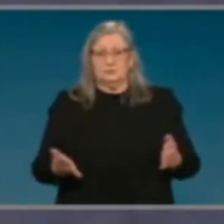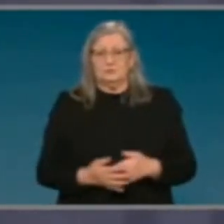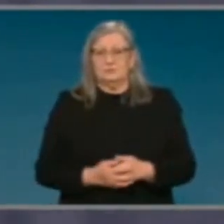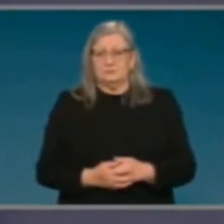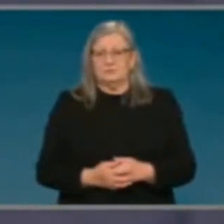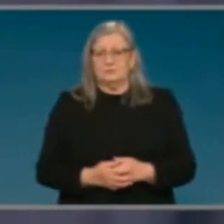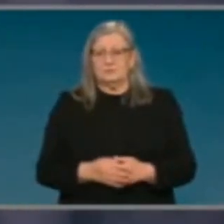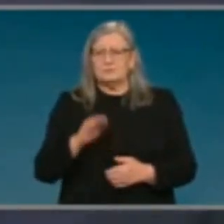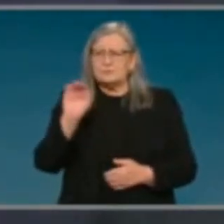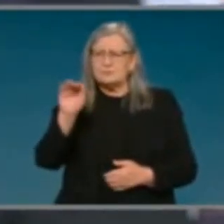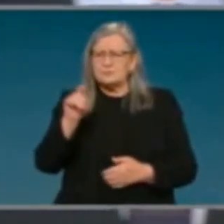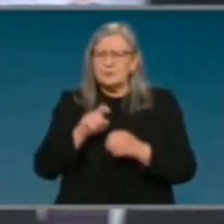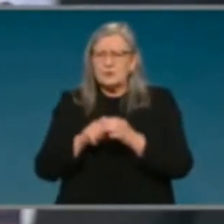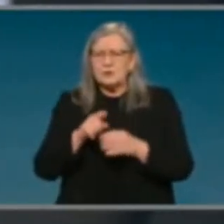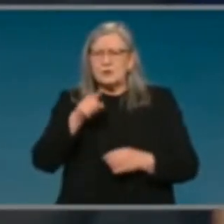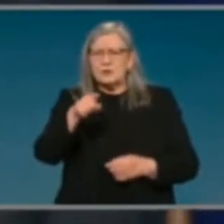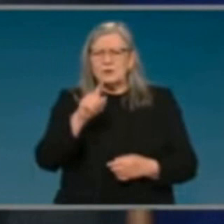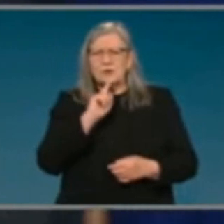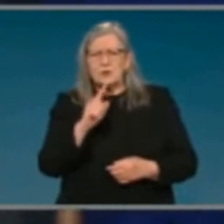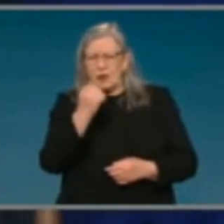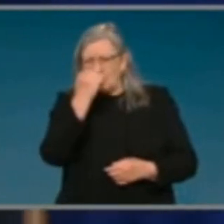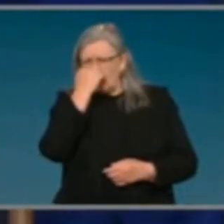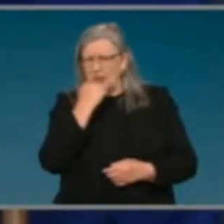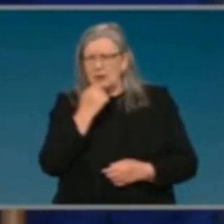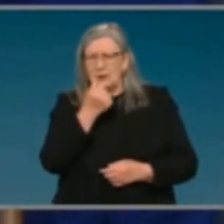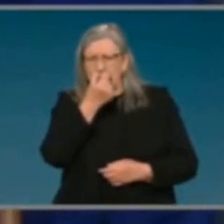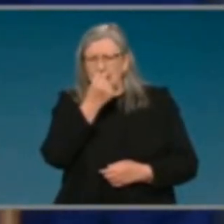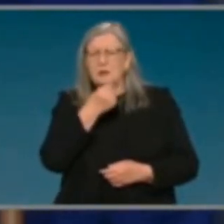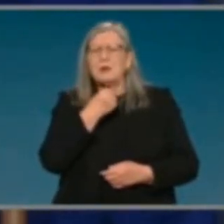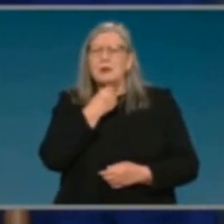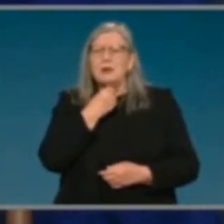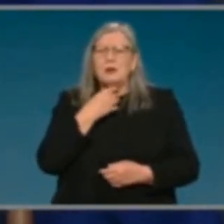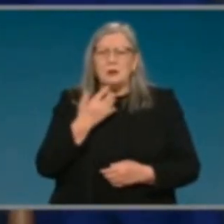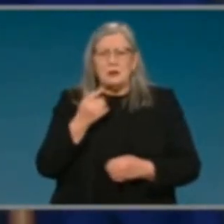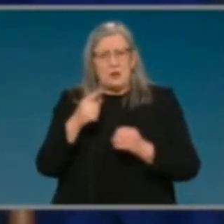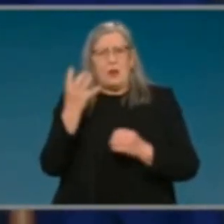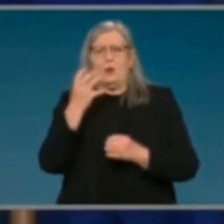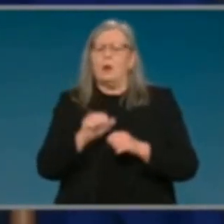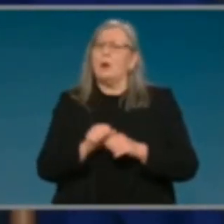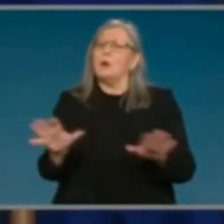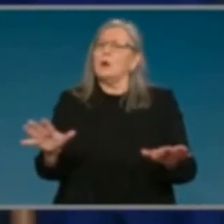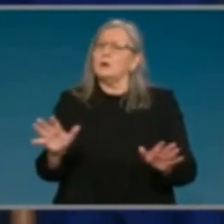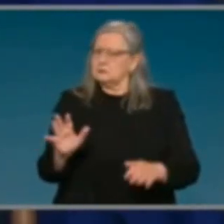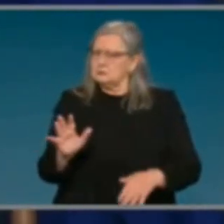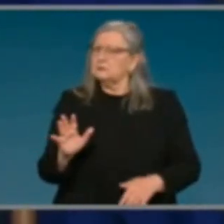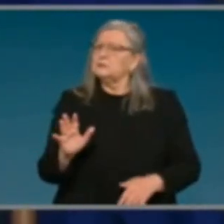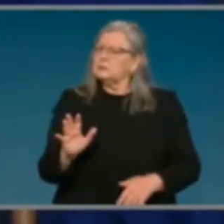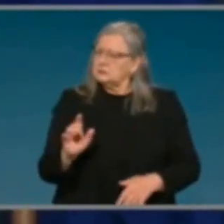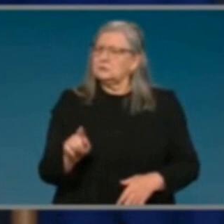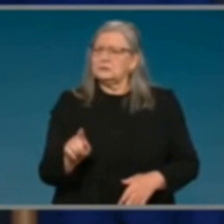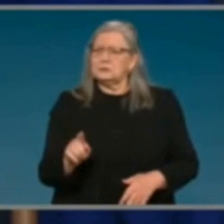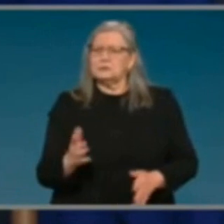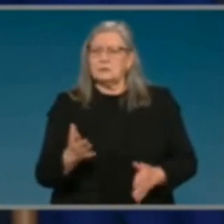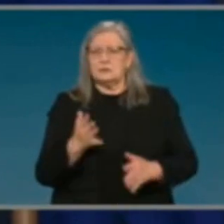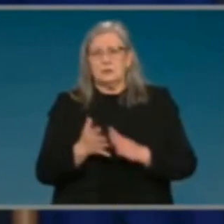a mild version of COVID that spreads rapidly could contribute to immunity, top up people's ability